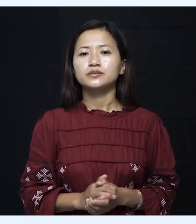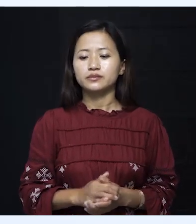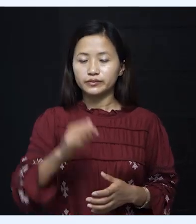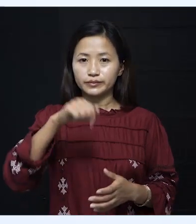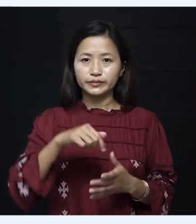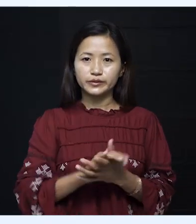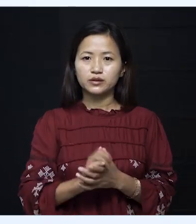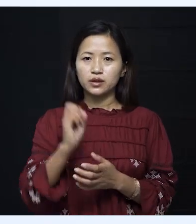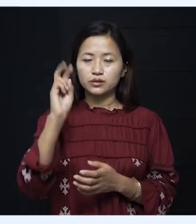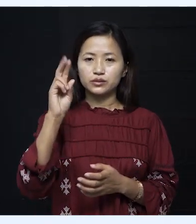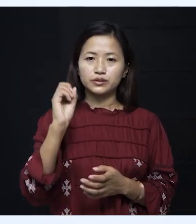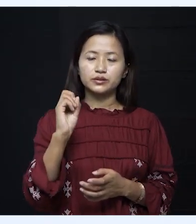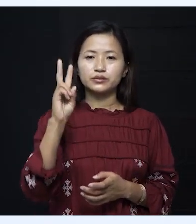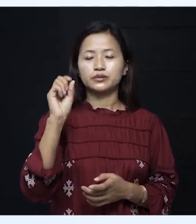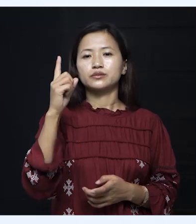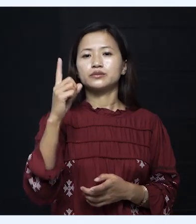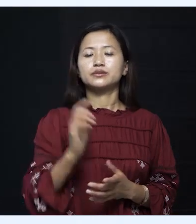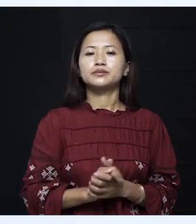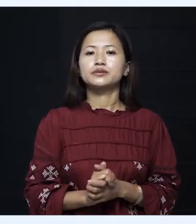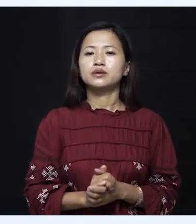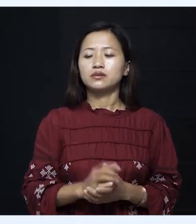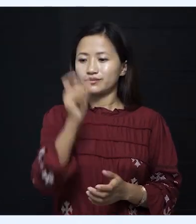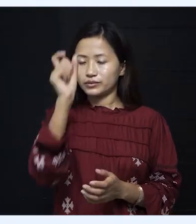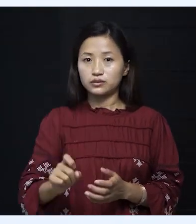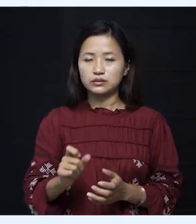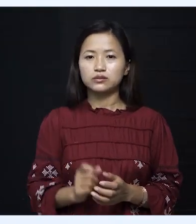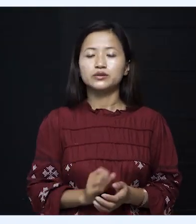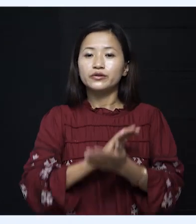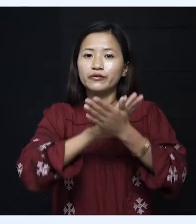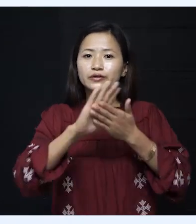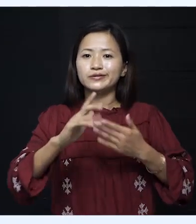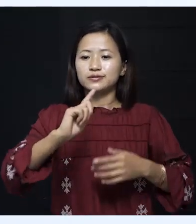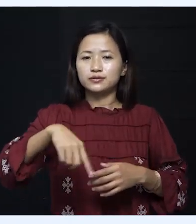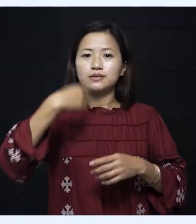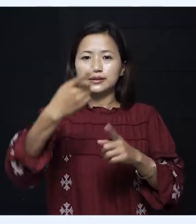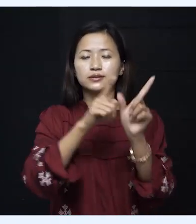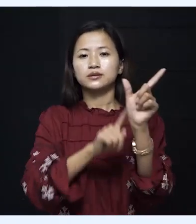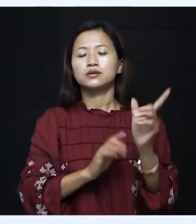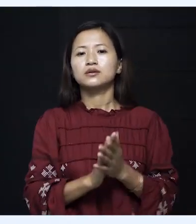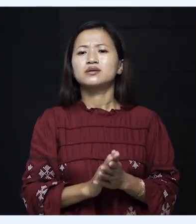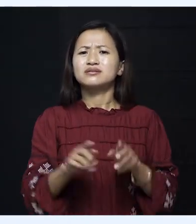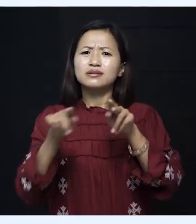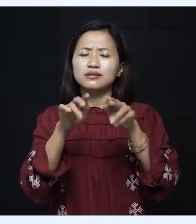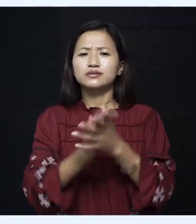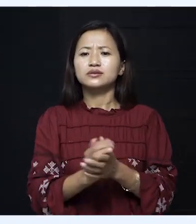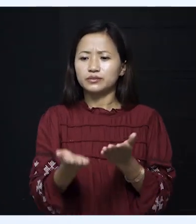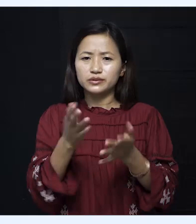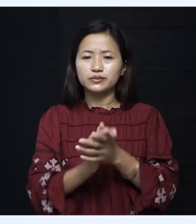here is 2021. And the person is going to finish the book next year. So it has some relevance.